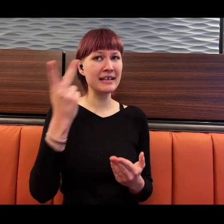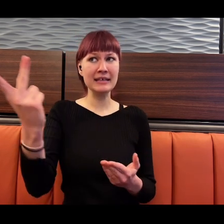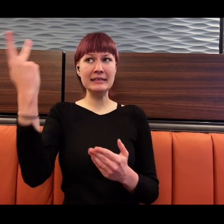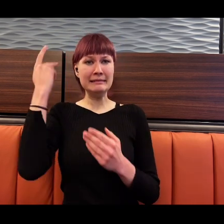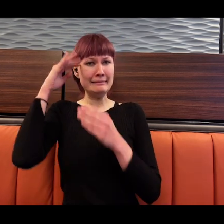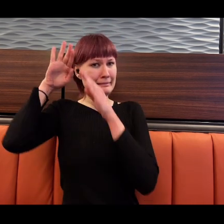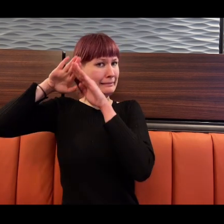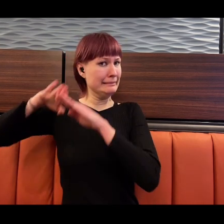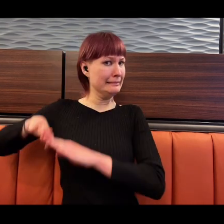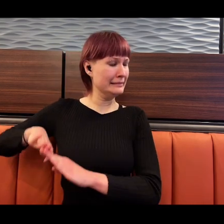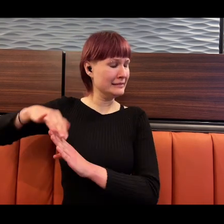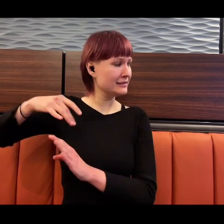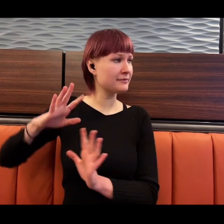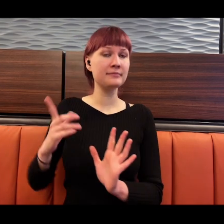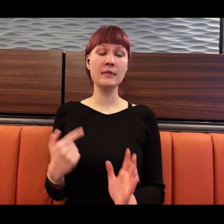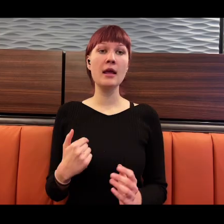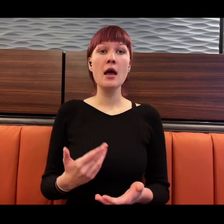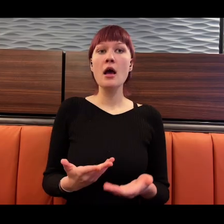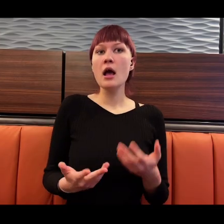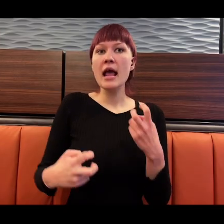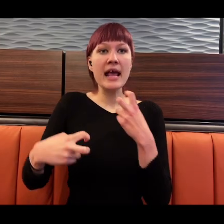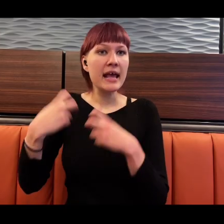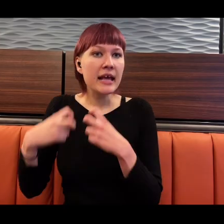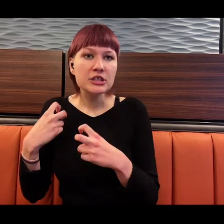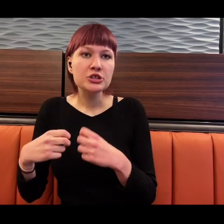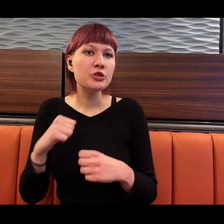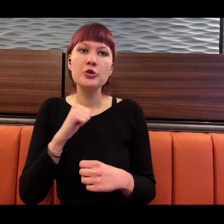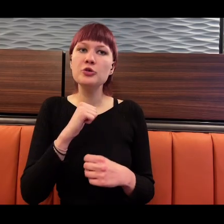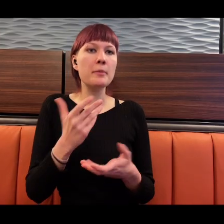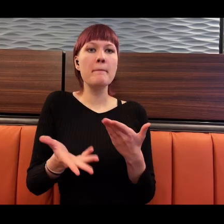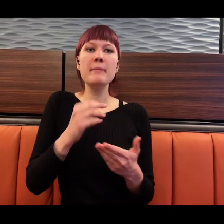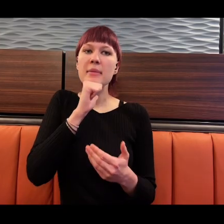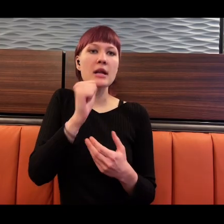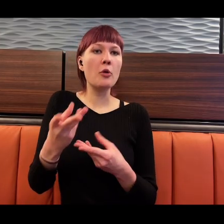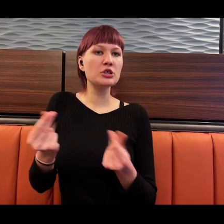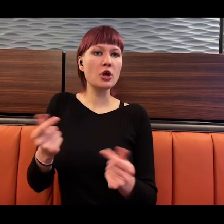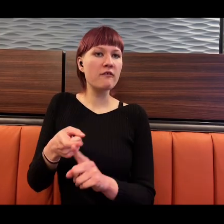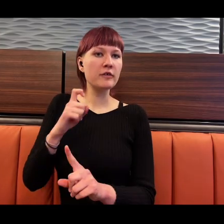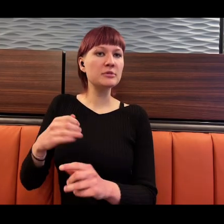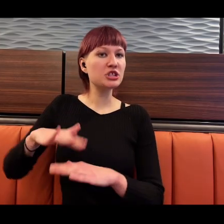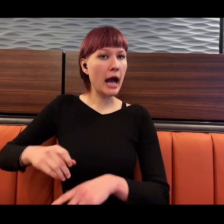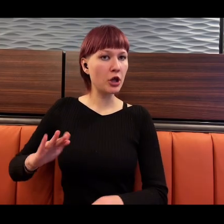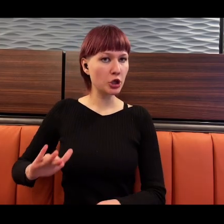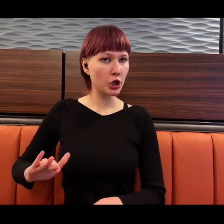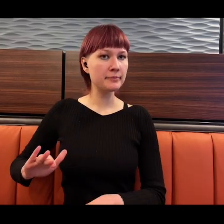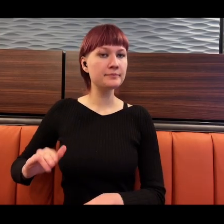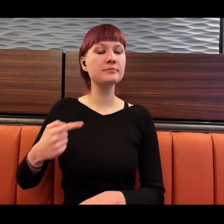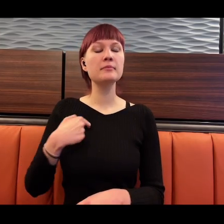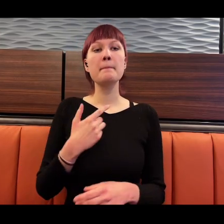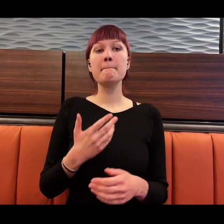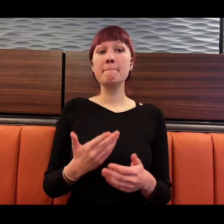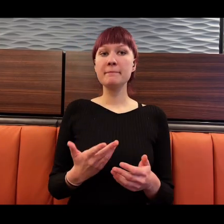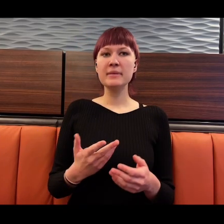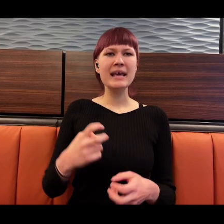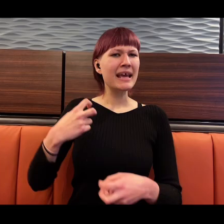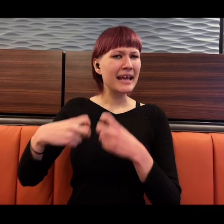may not have resolved in their childhood, conflicts from their childhood that may be still hampering them